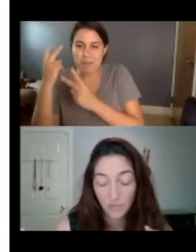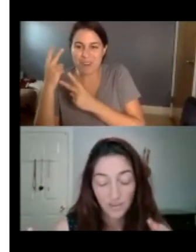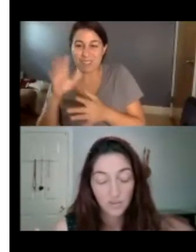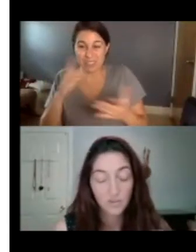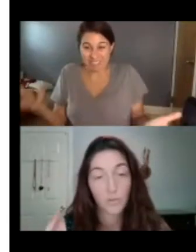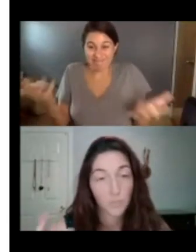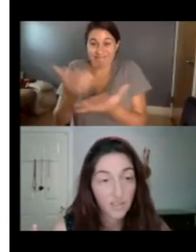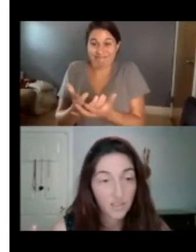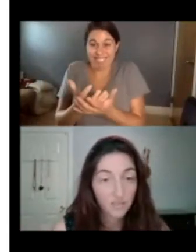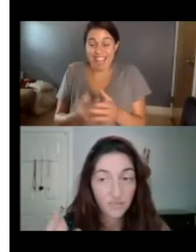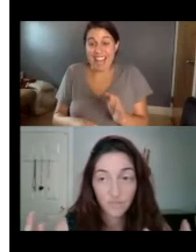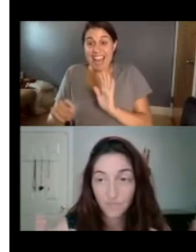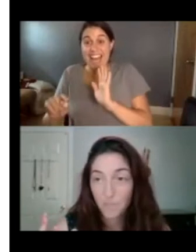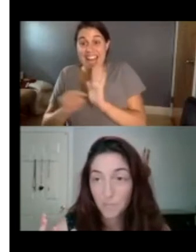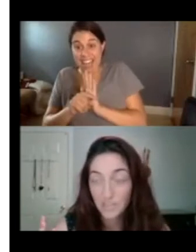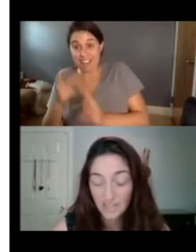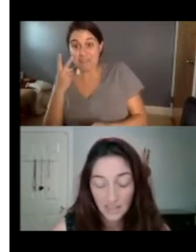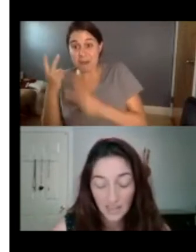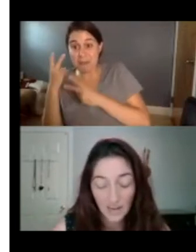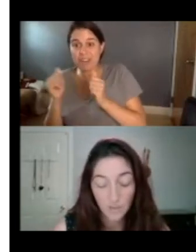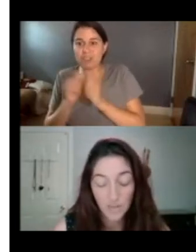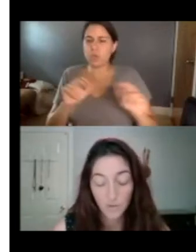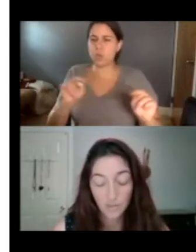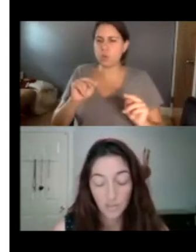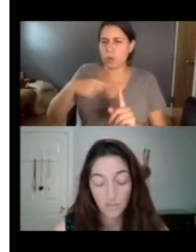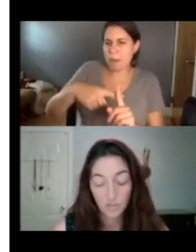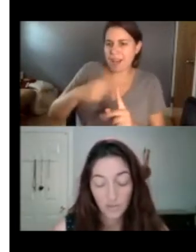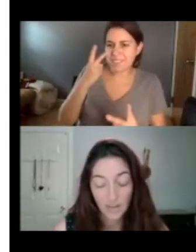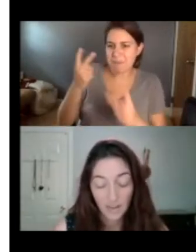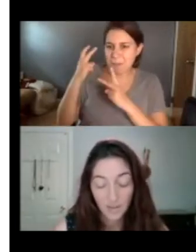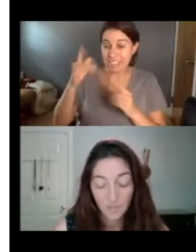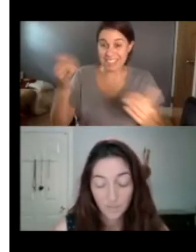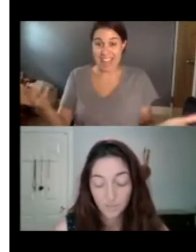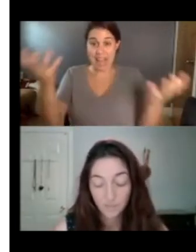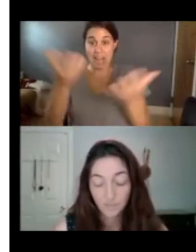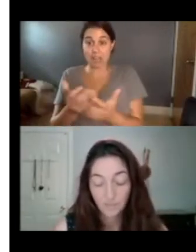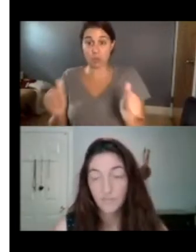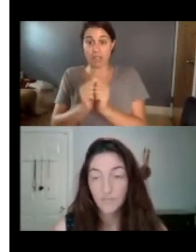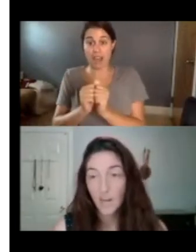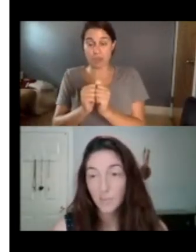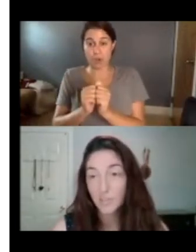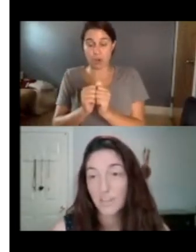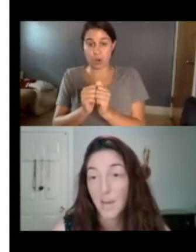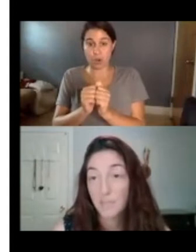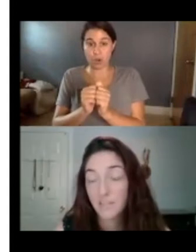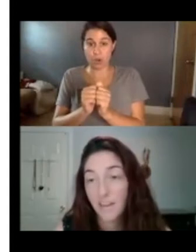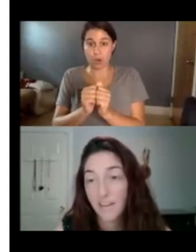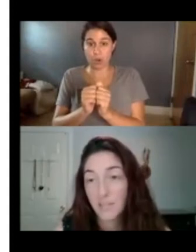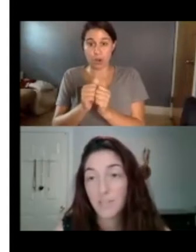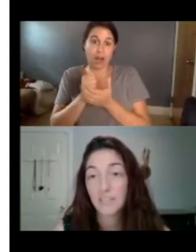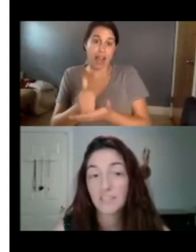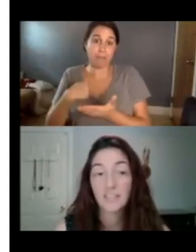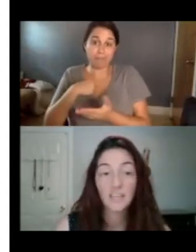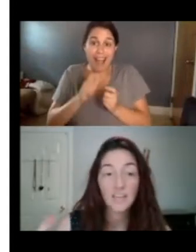negative with neutral or positive memories in order to help us to adapt to